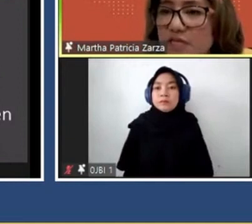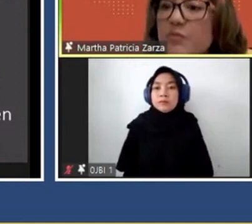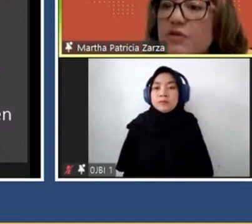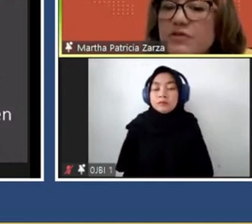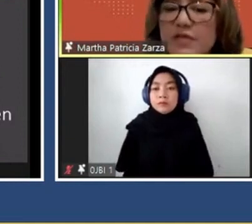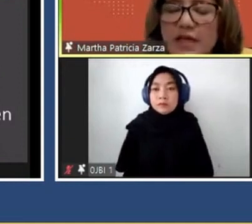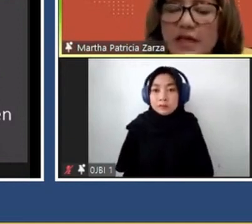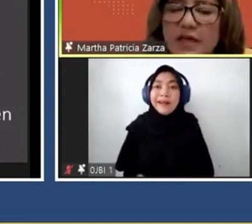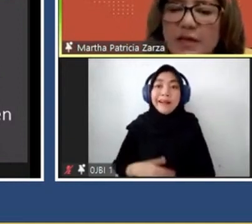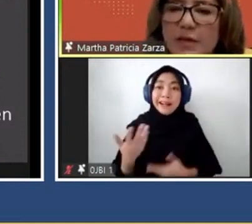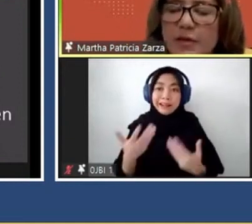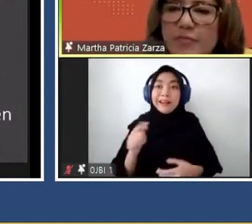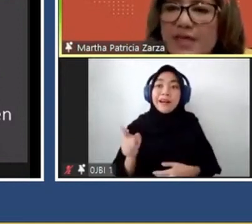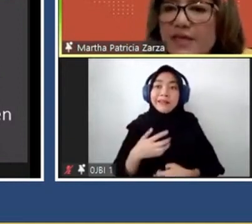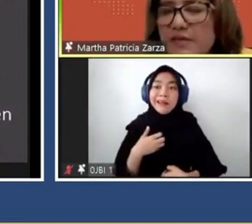for transport,